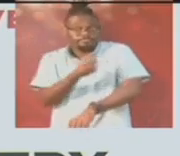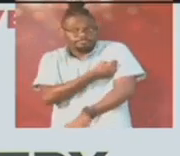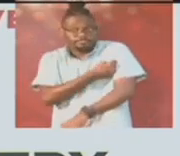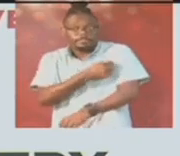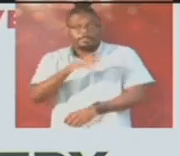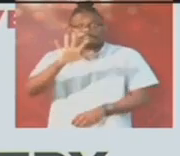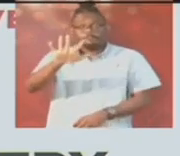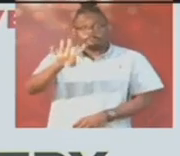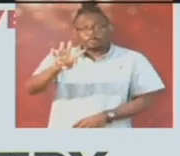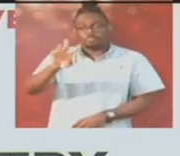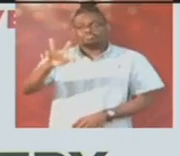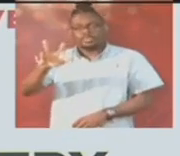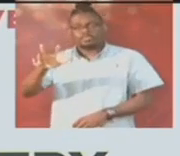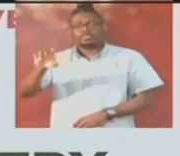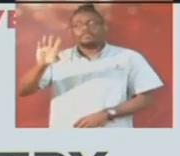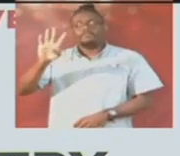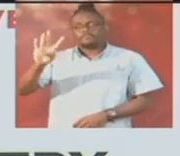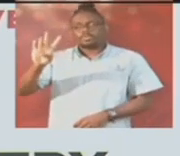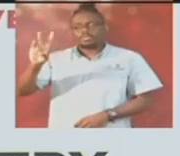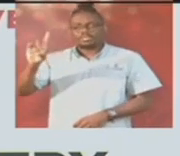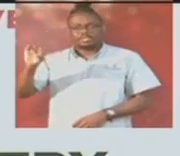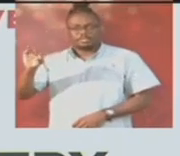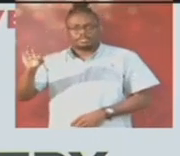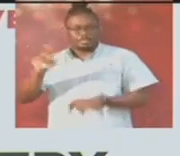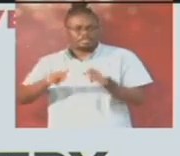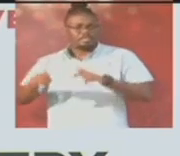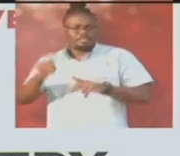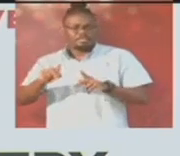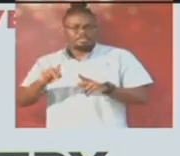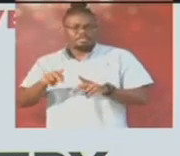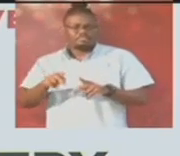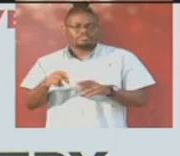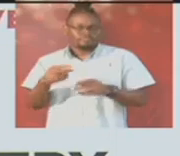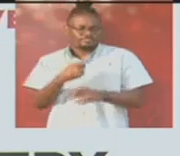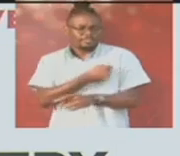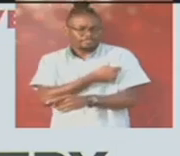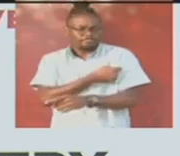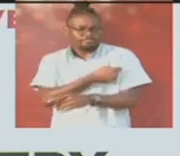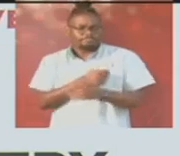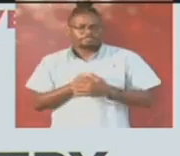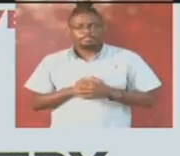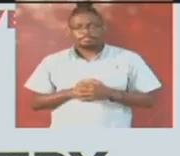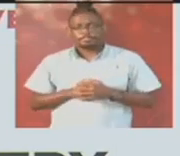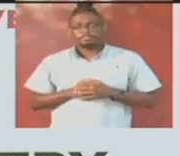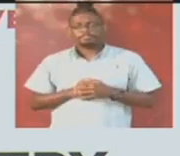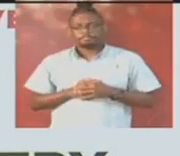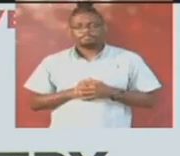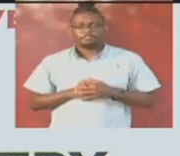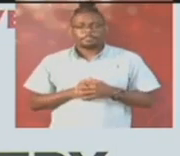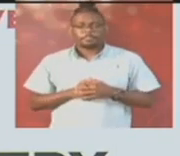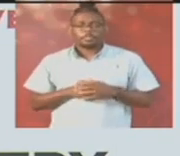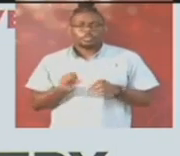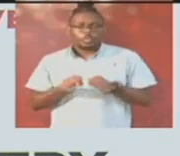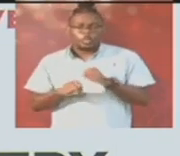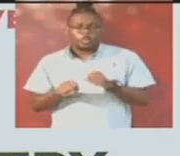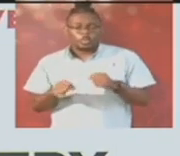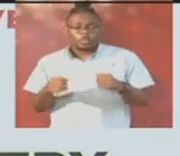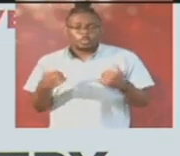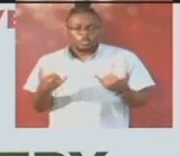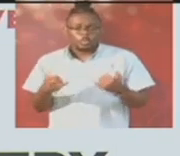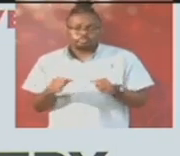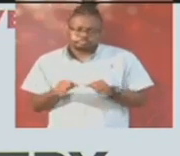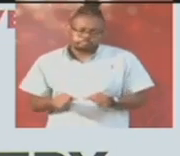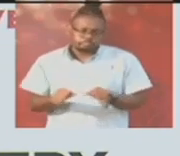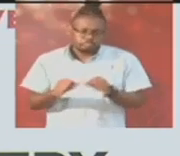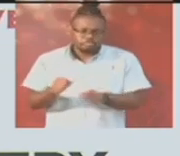43,470. So we are right in the middle of that 10 to 15% overage rate where we have